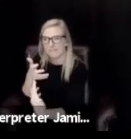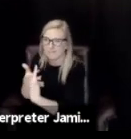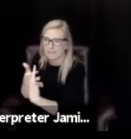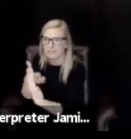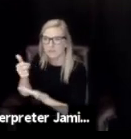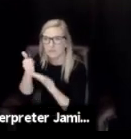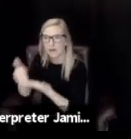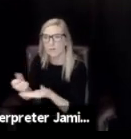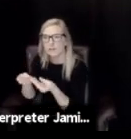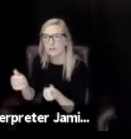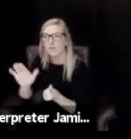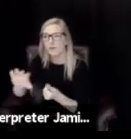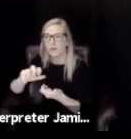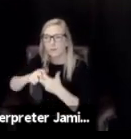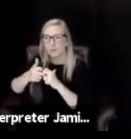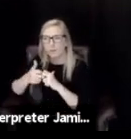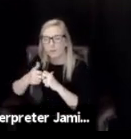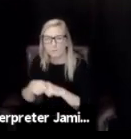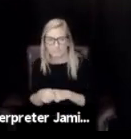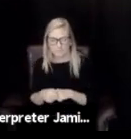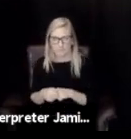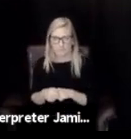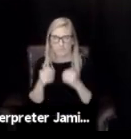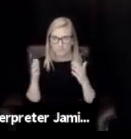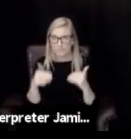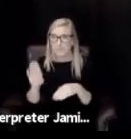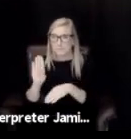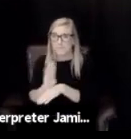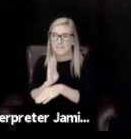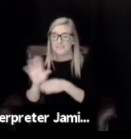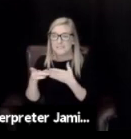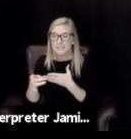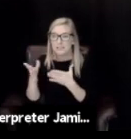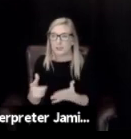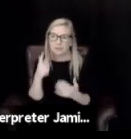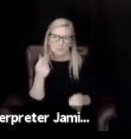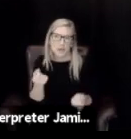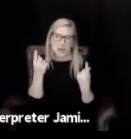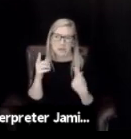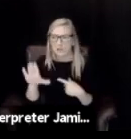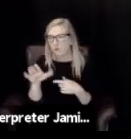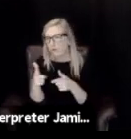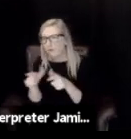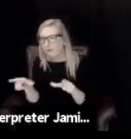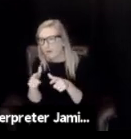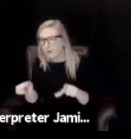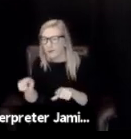go into detail with that. And then business leaders, they understand your lingo and language, and you